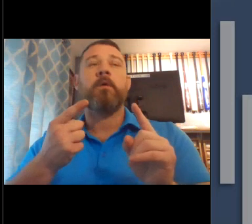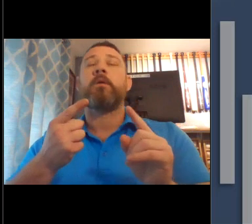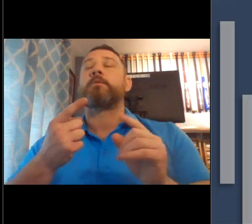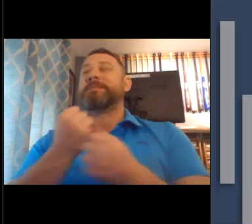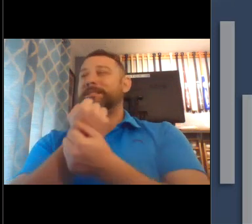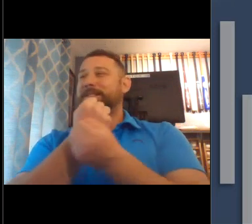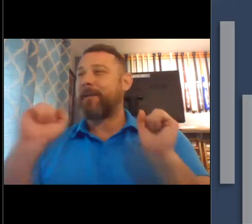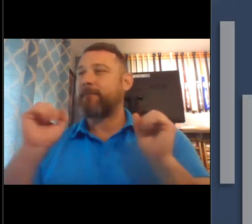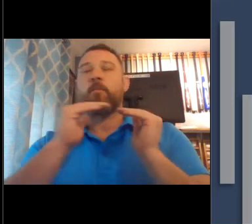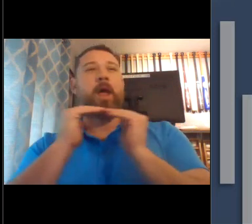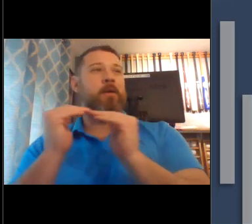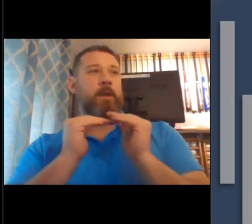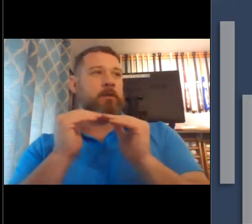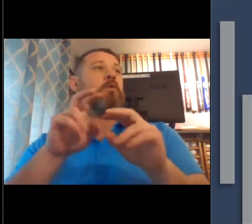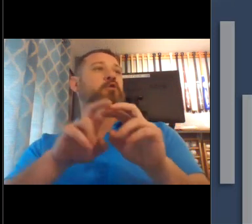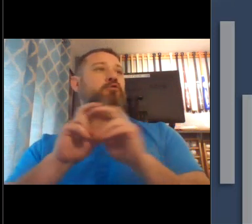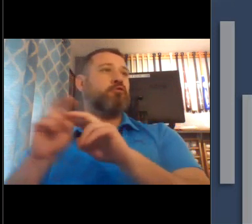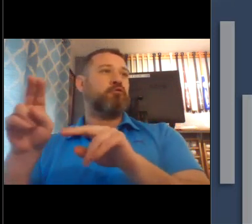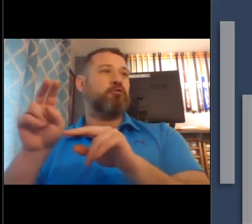equitable transportation system.